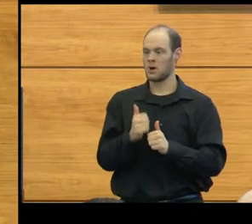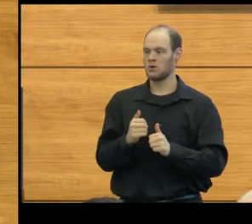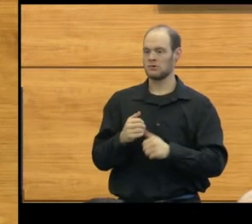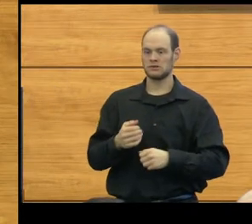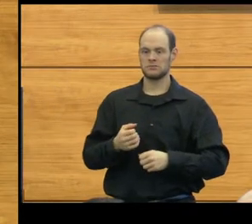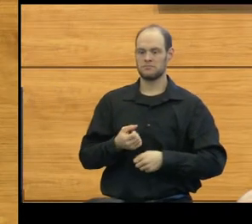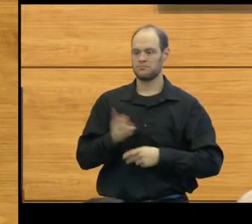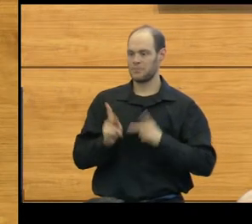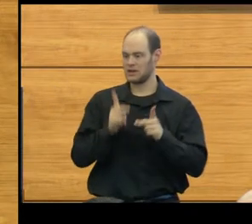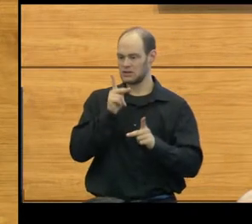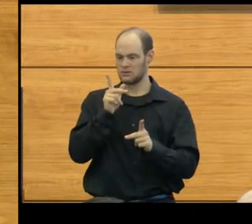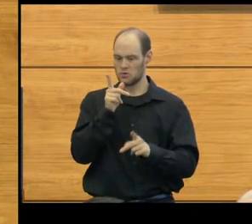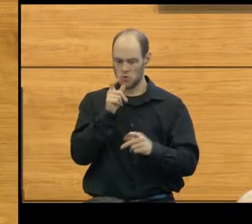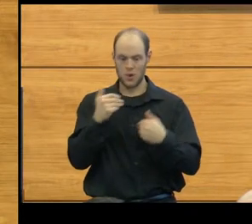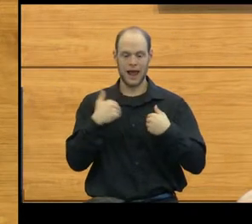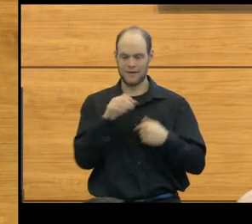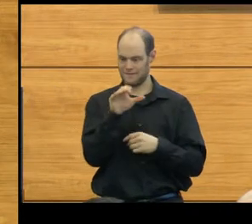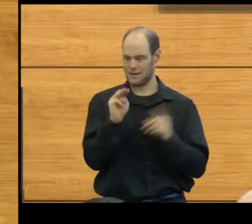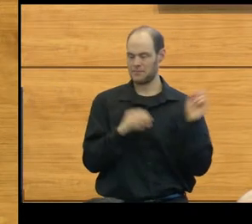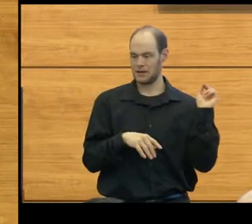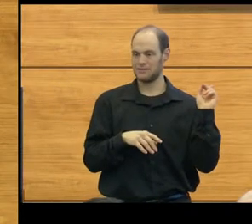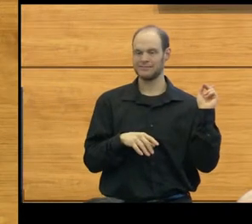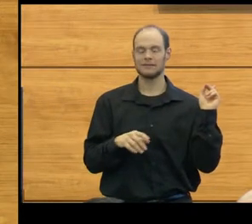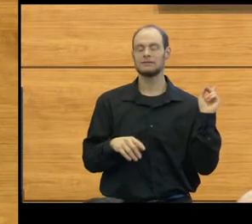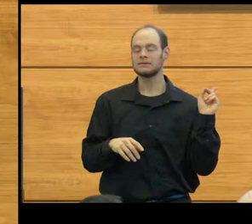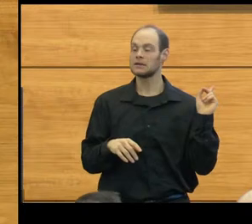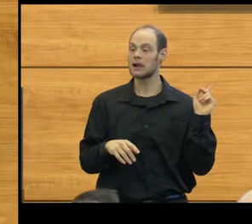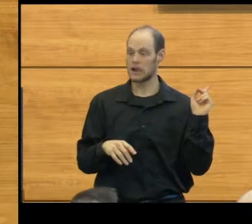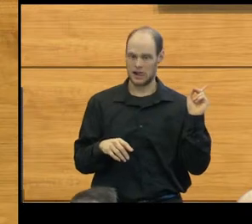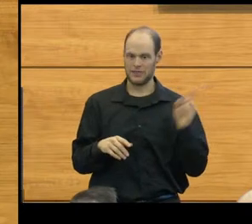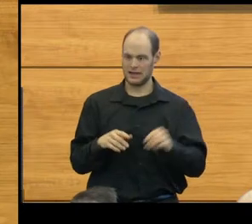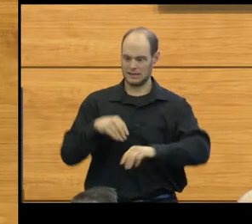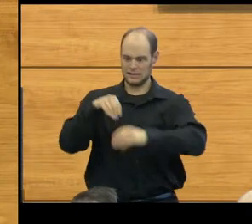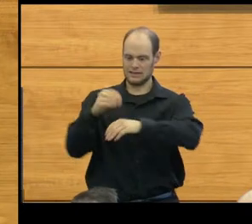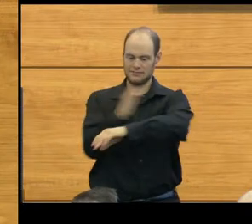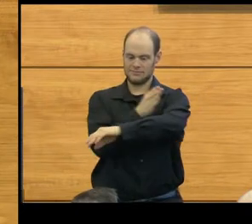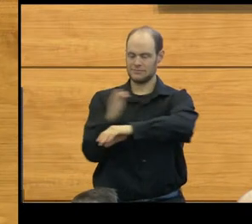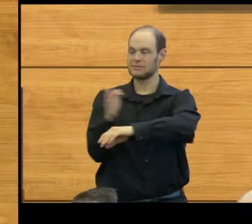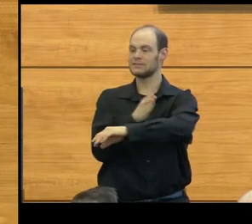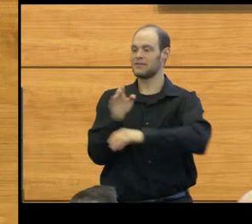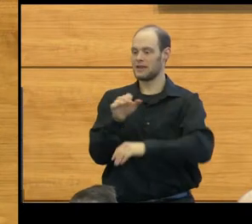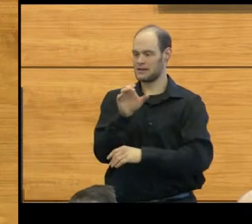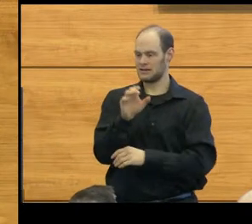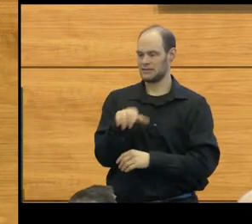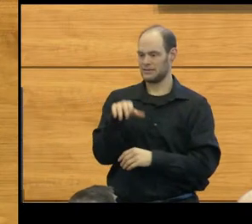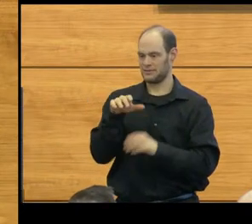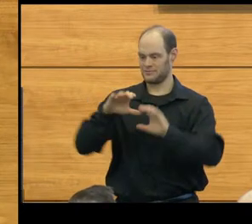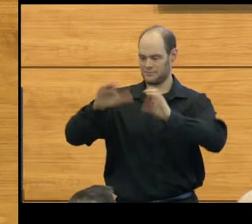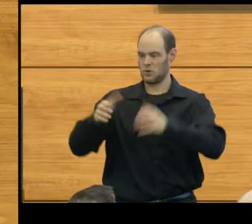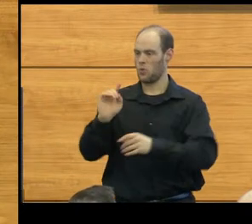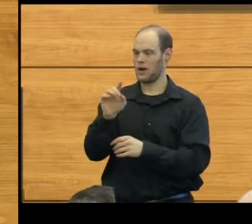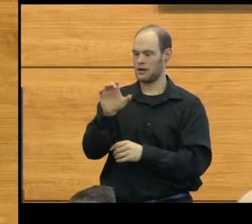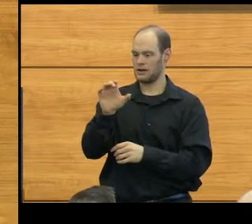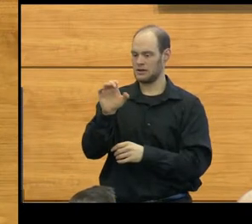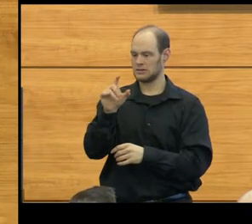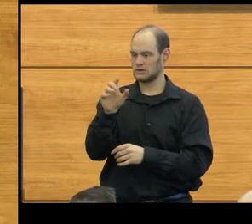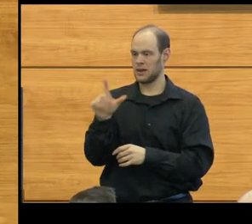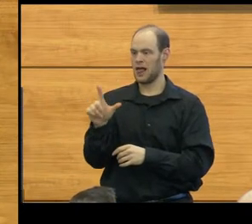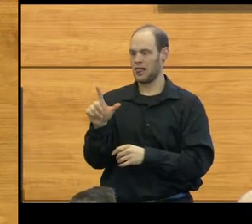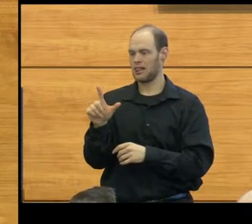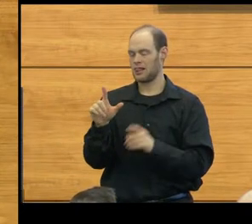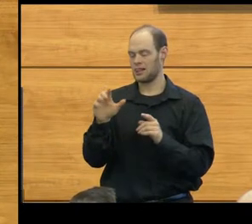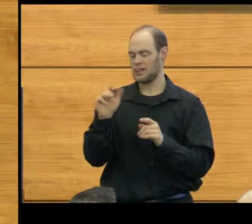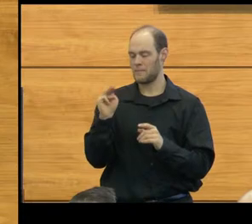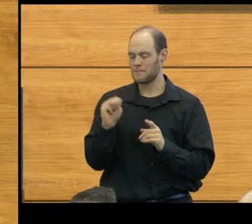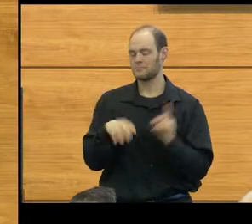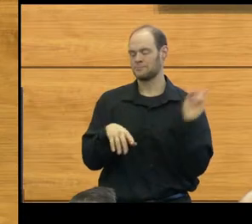symptomatic patients in Chiari. And it correlates very well with the cerebellar ectopia, where the cerebellar tonsils are